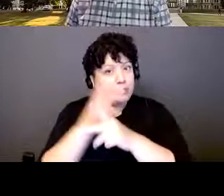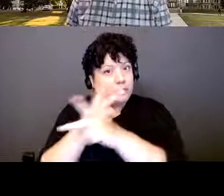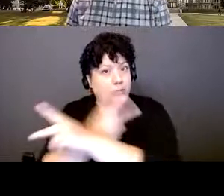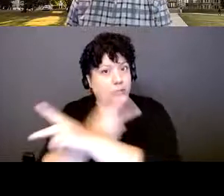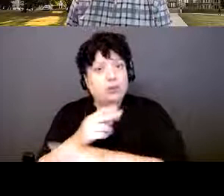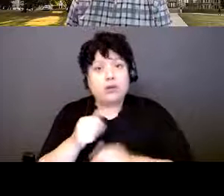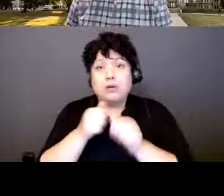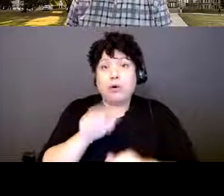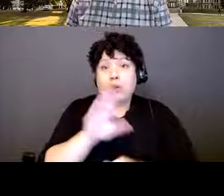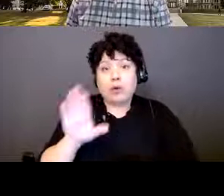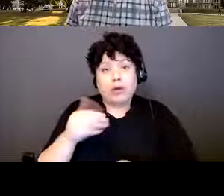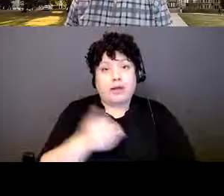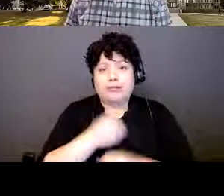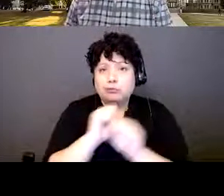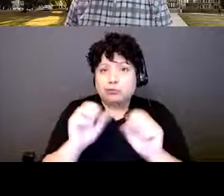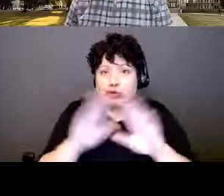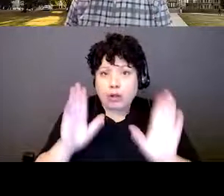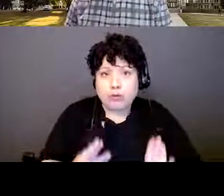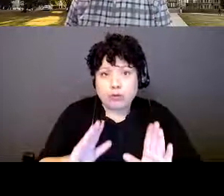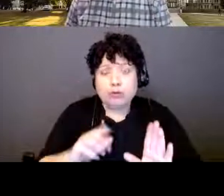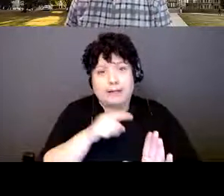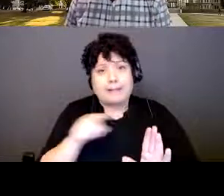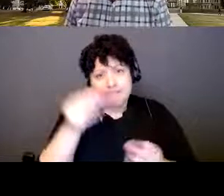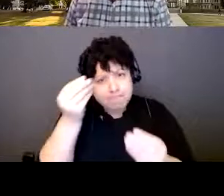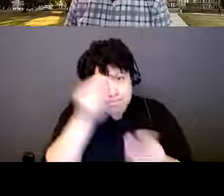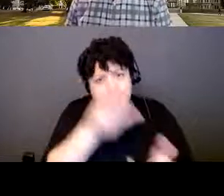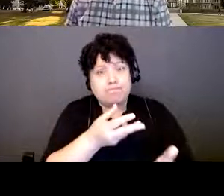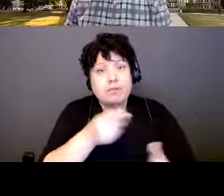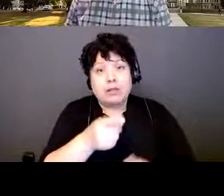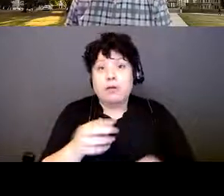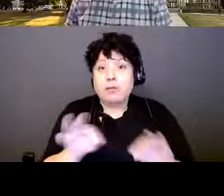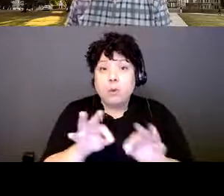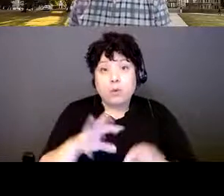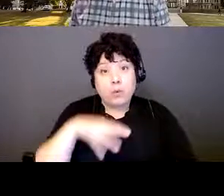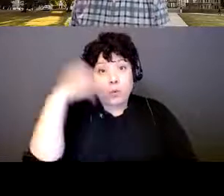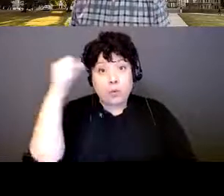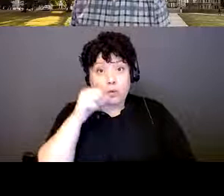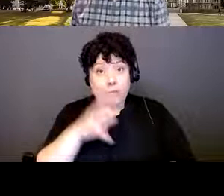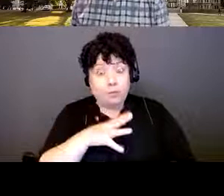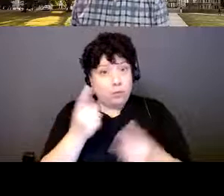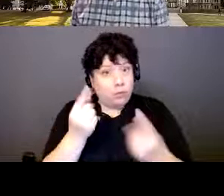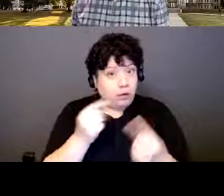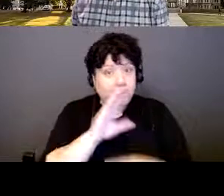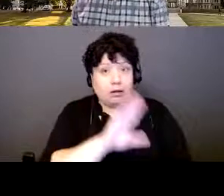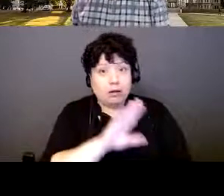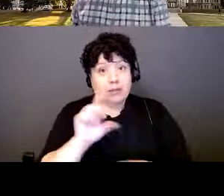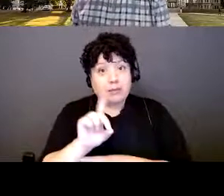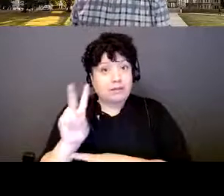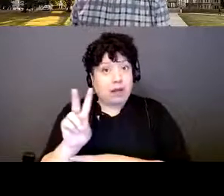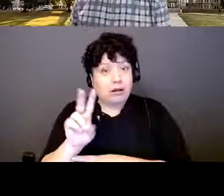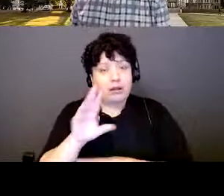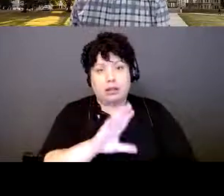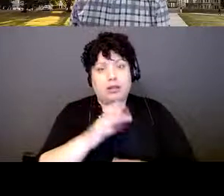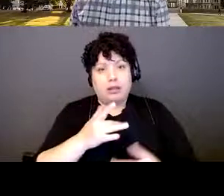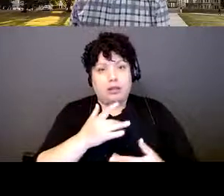shelters and others. Important factor for older women is that their experiences with domestic violence are different.